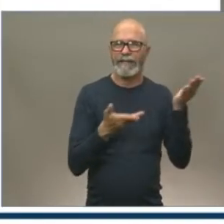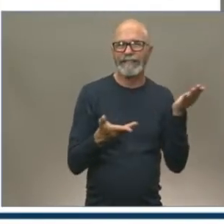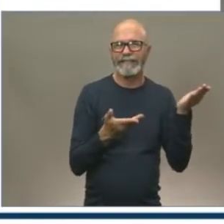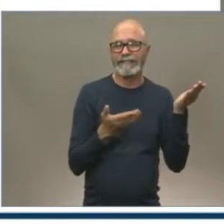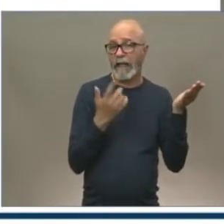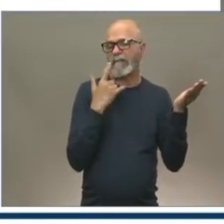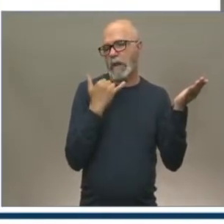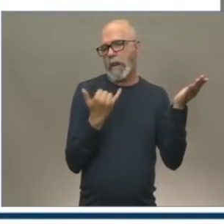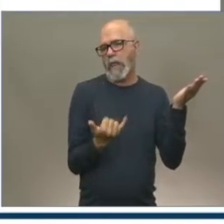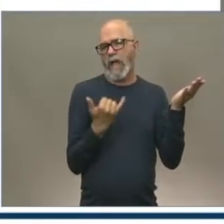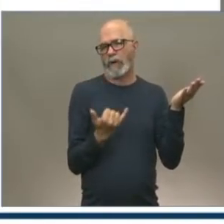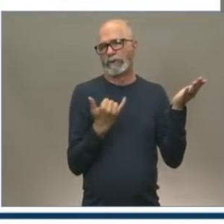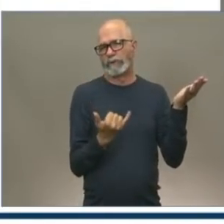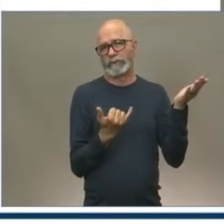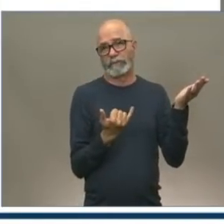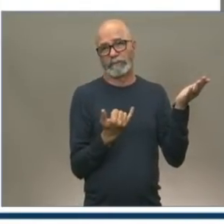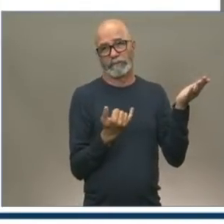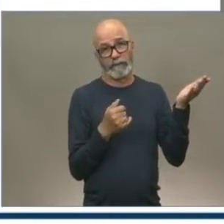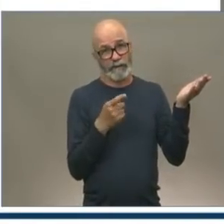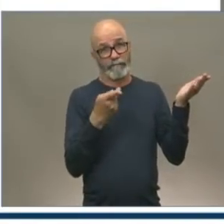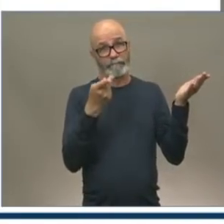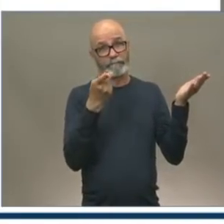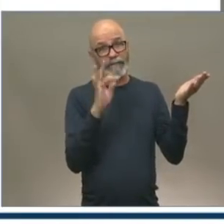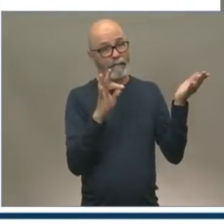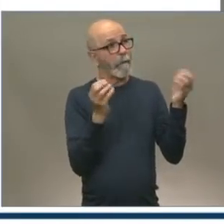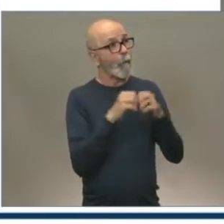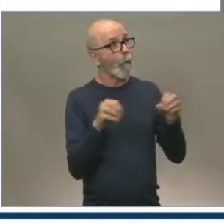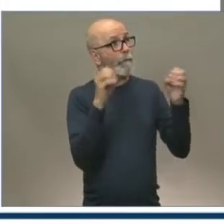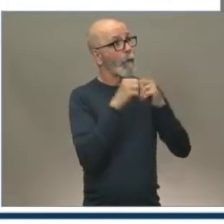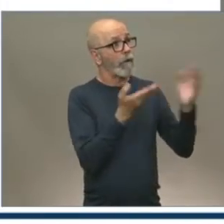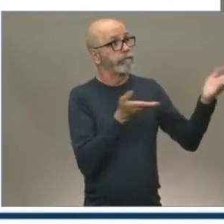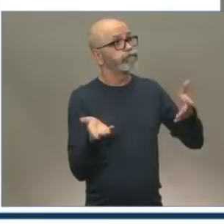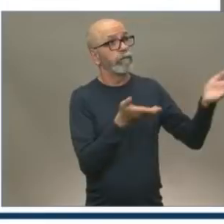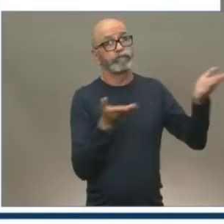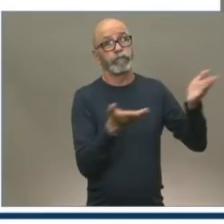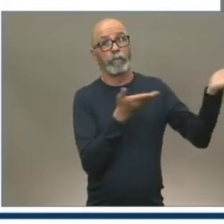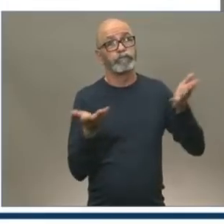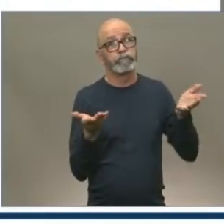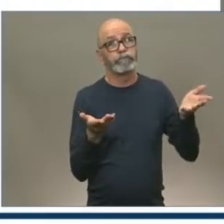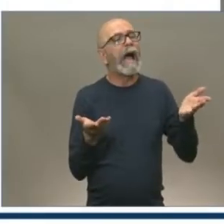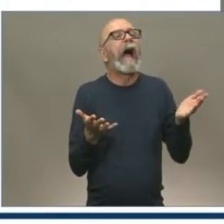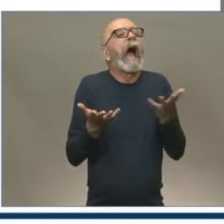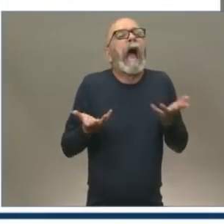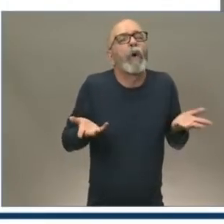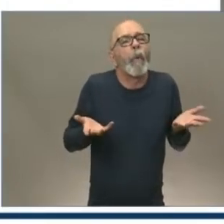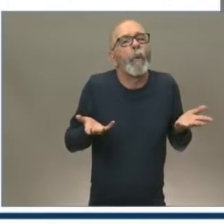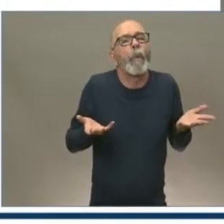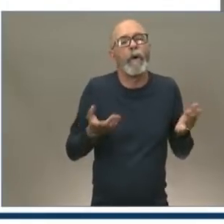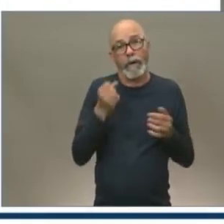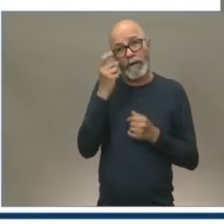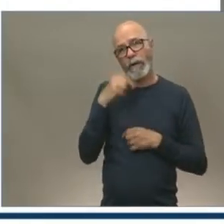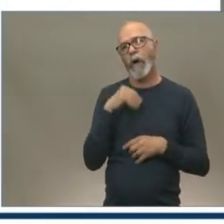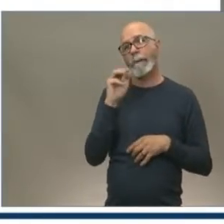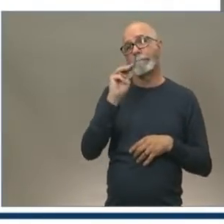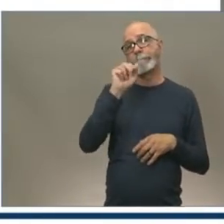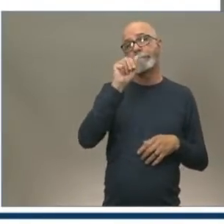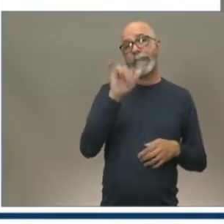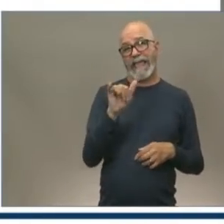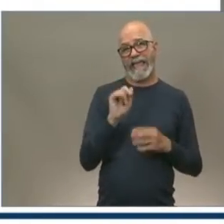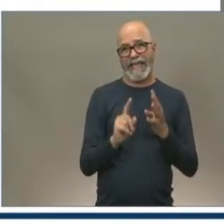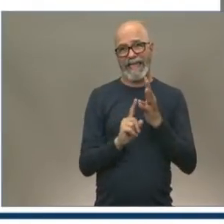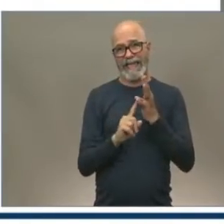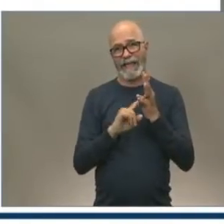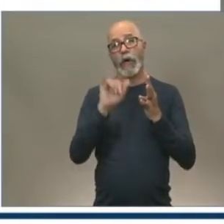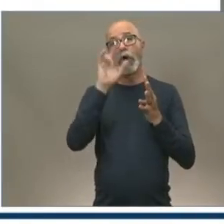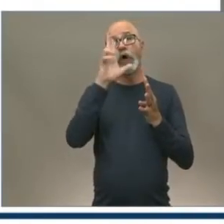in with additional Pfizer vaccine. Longer term, as we get into late May and June, we're expecting to get even more Pfizer vaccine